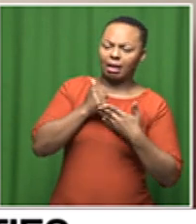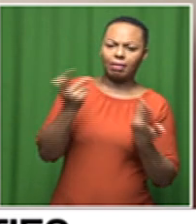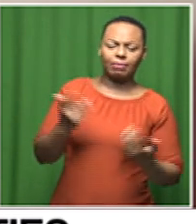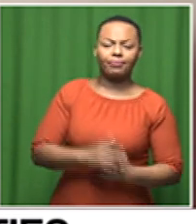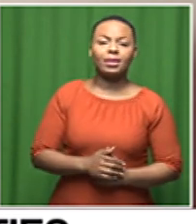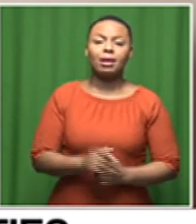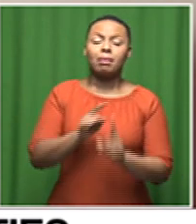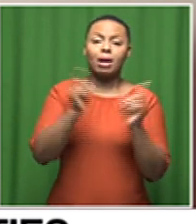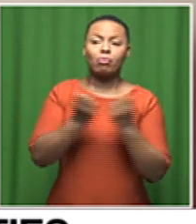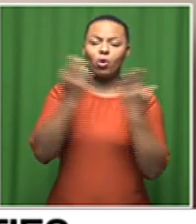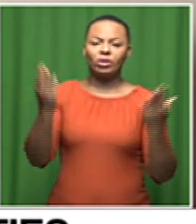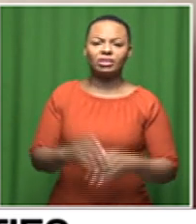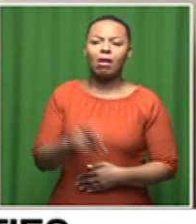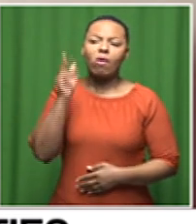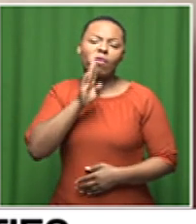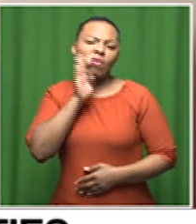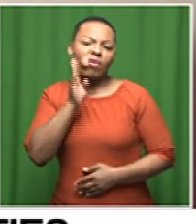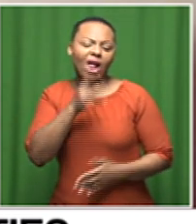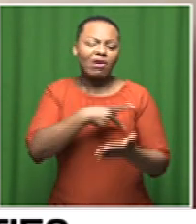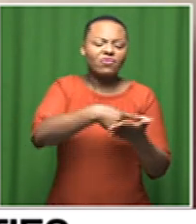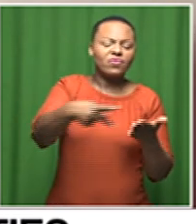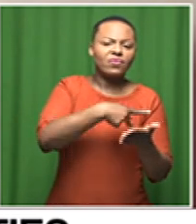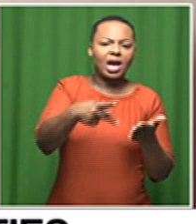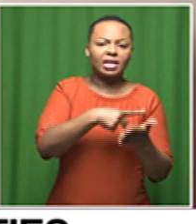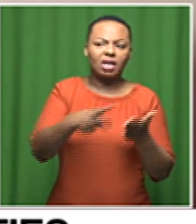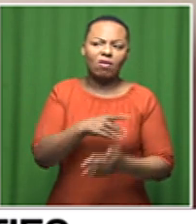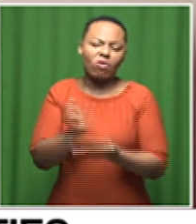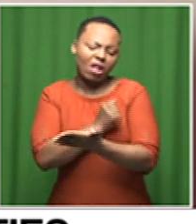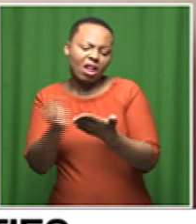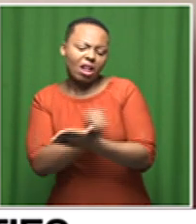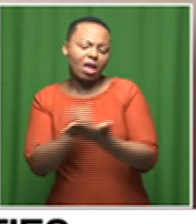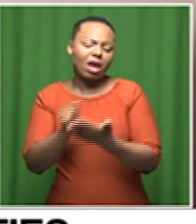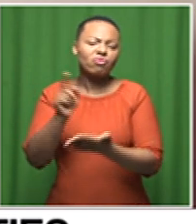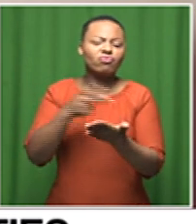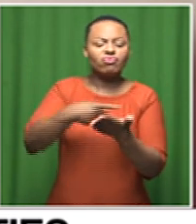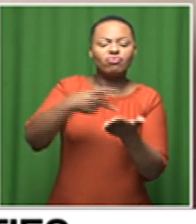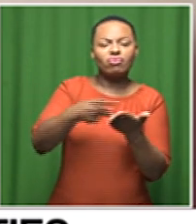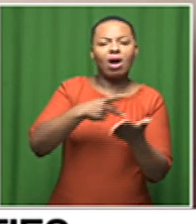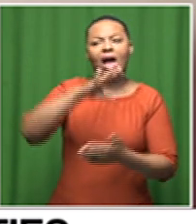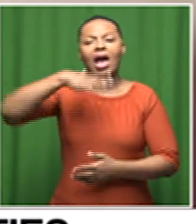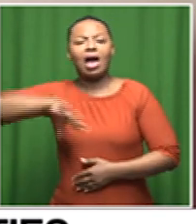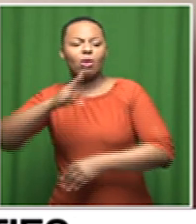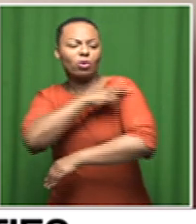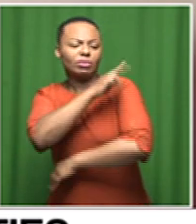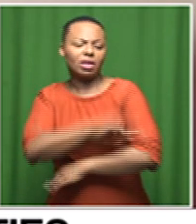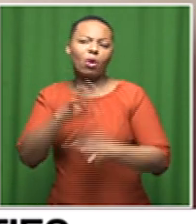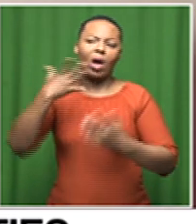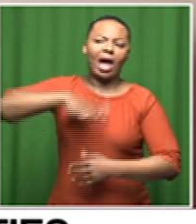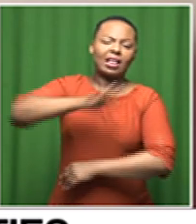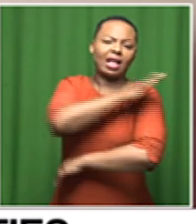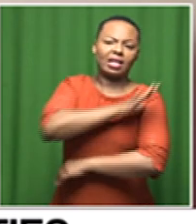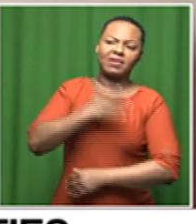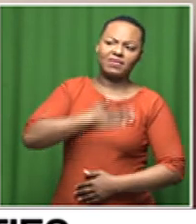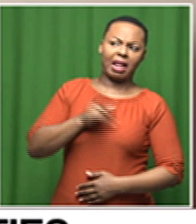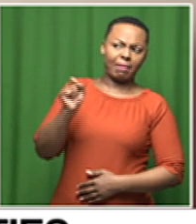patients faking address or taking wrong addresses and register those wrong addresses to other hospitals or other clinics where they